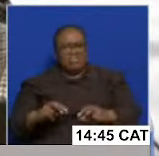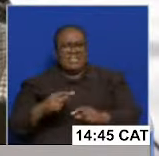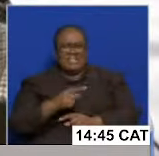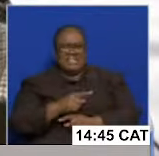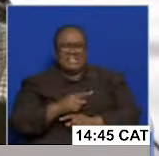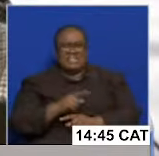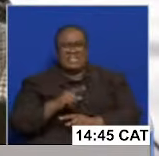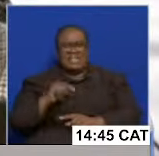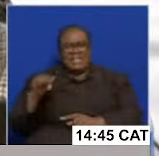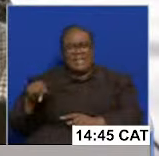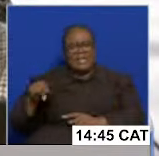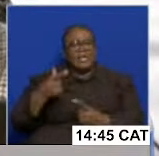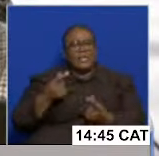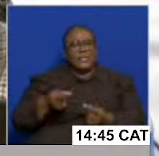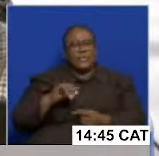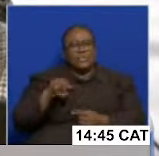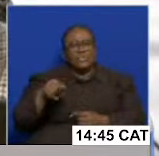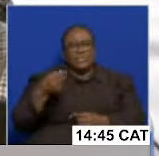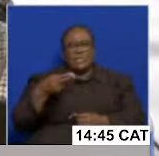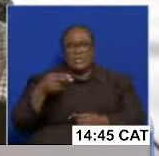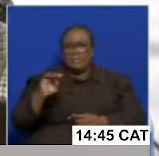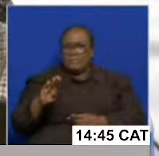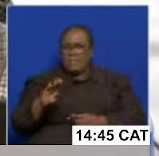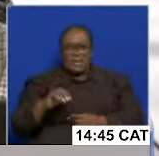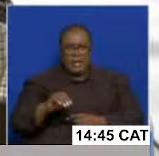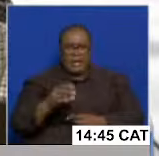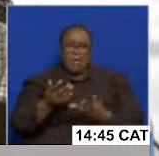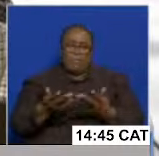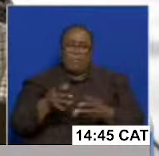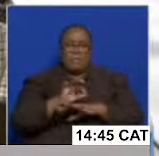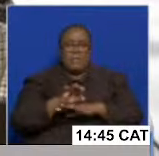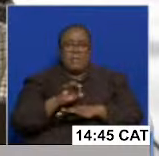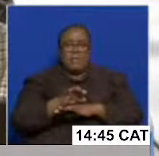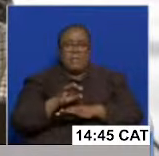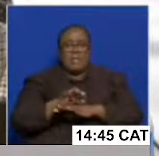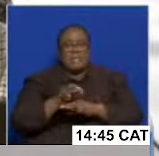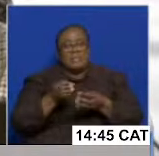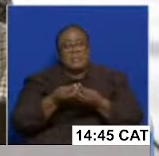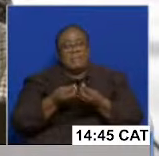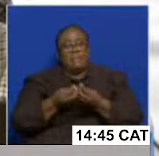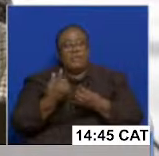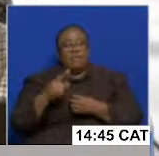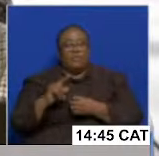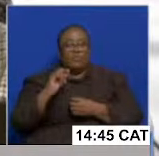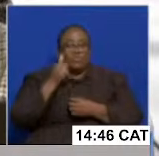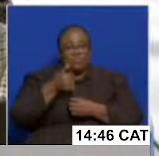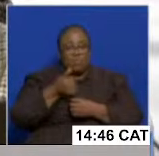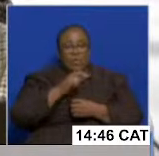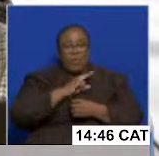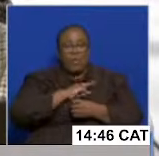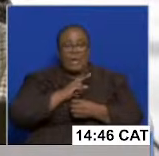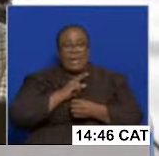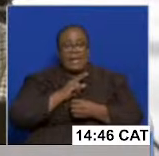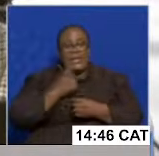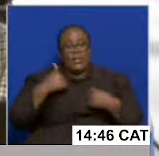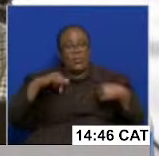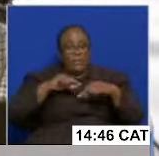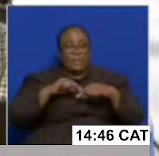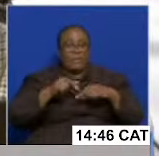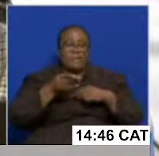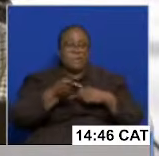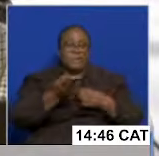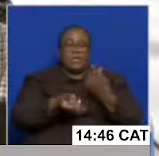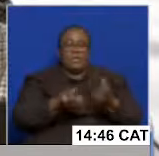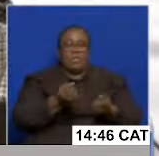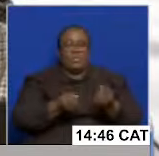he is planning something for tomorrow because we're in court tomorrow. And she then says to you, I'm going to have